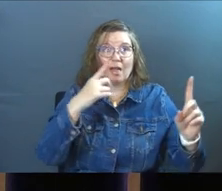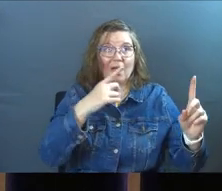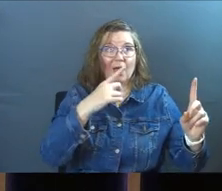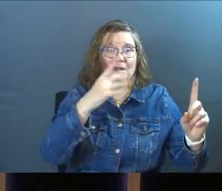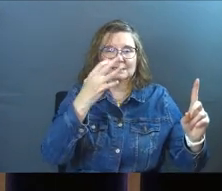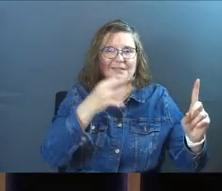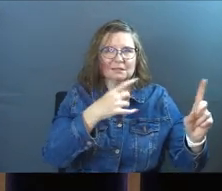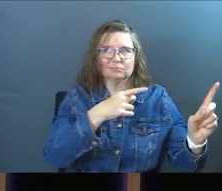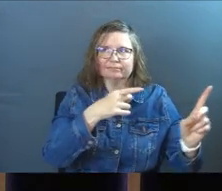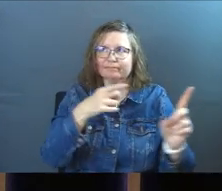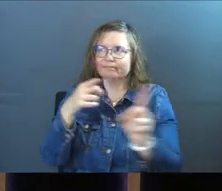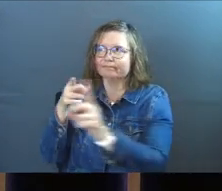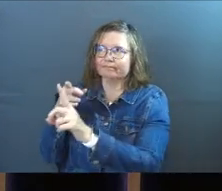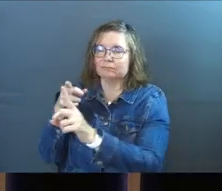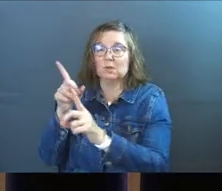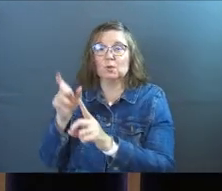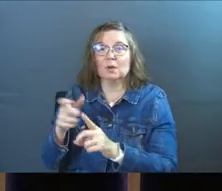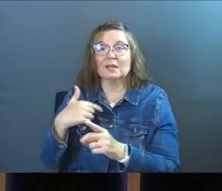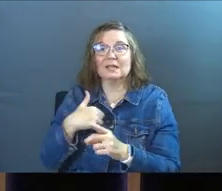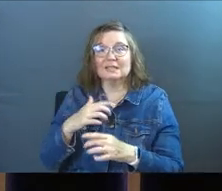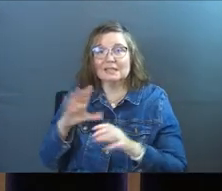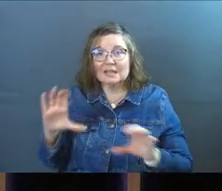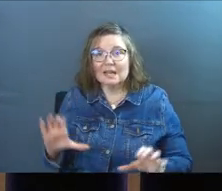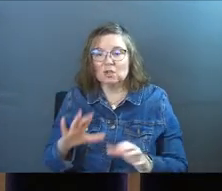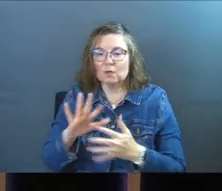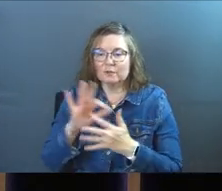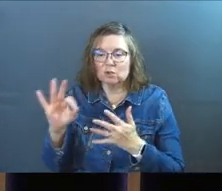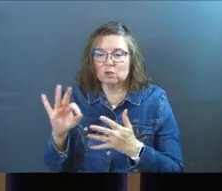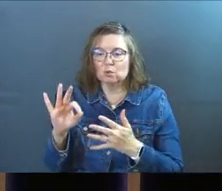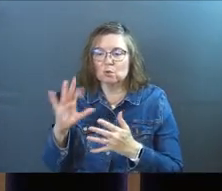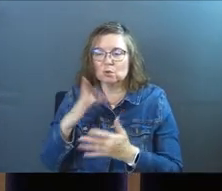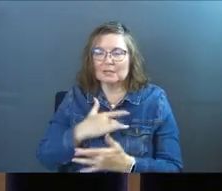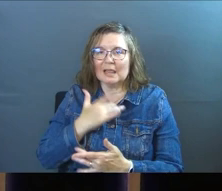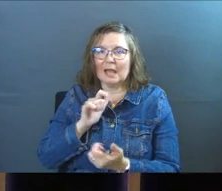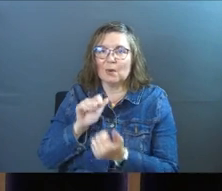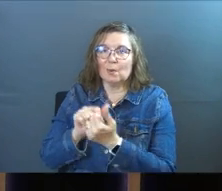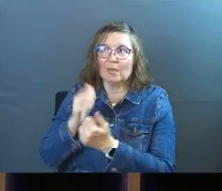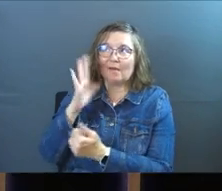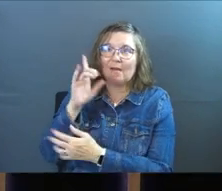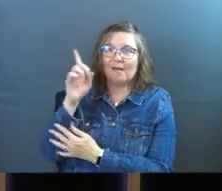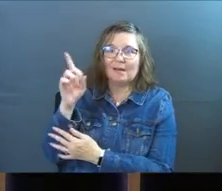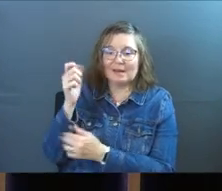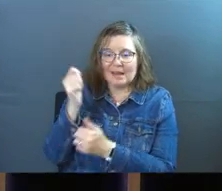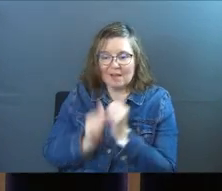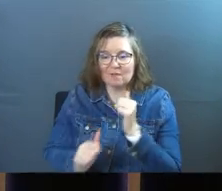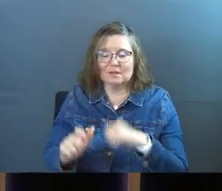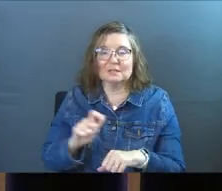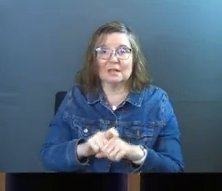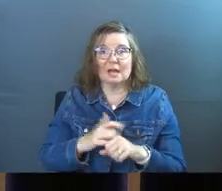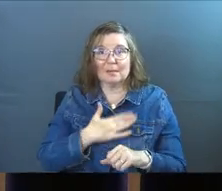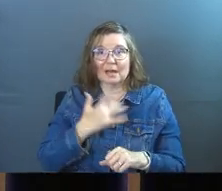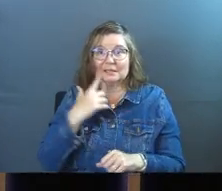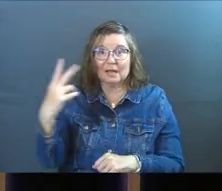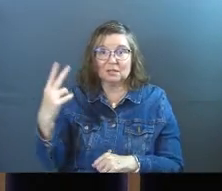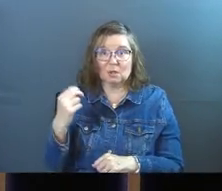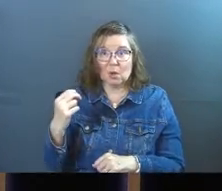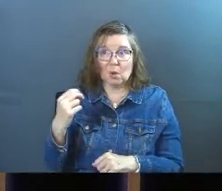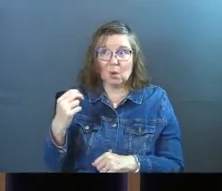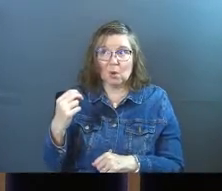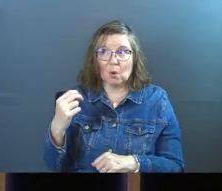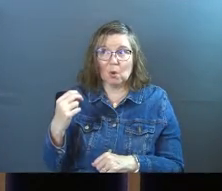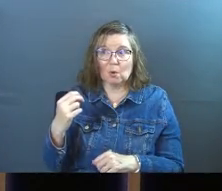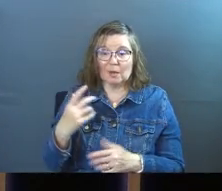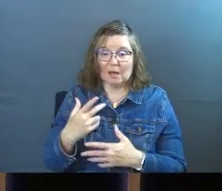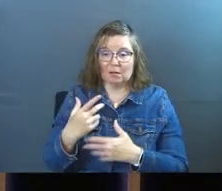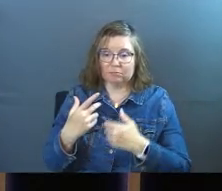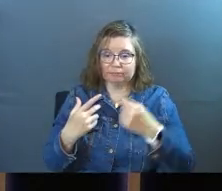a decision. It's an action. You have to choose to delight in God. Every single time God says no and takes something that